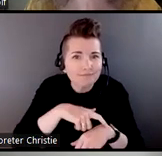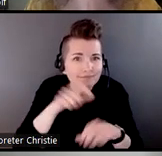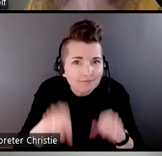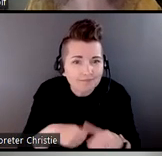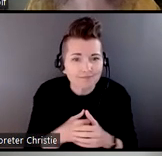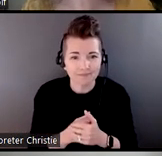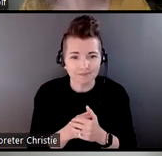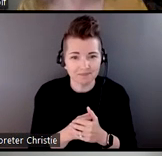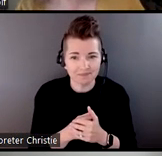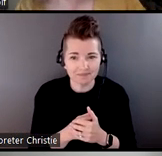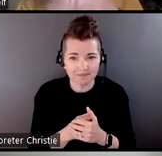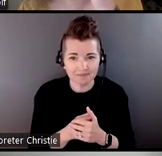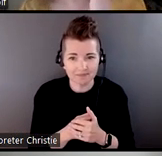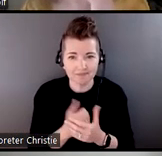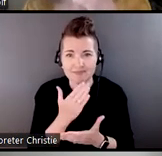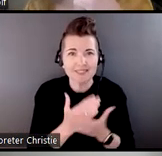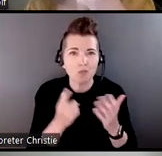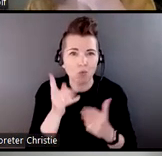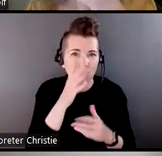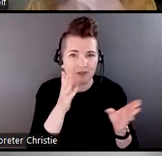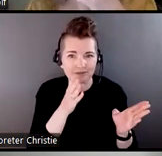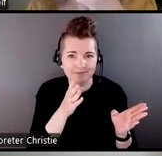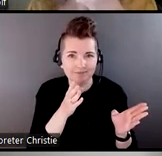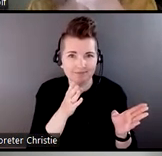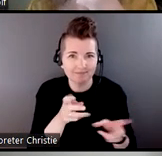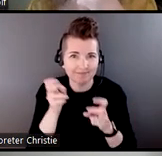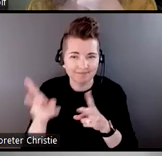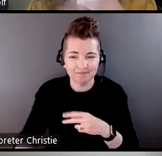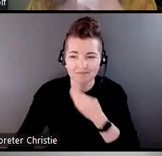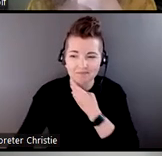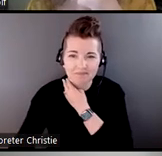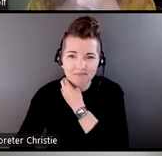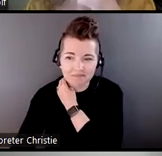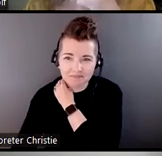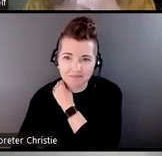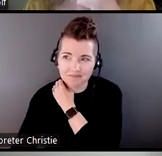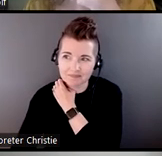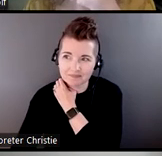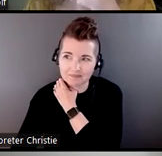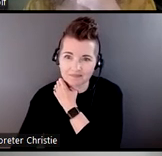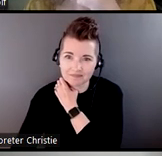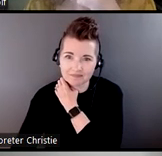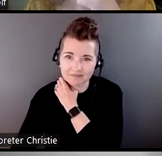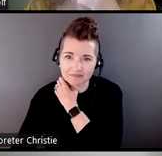Somebody's going to put the link in a chat to the survey.